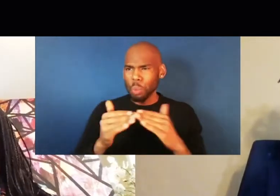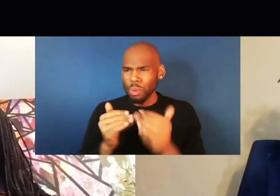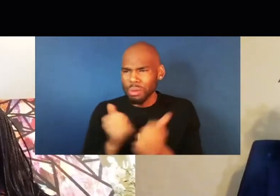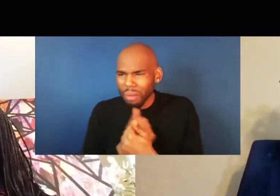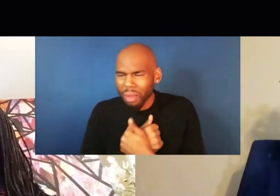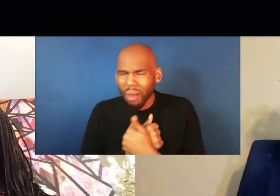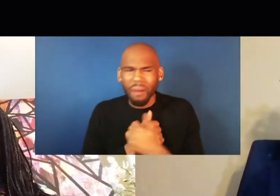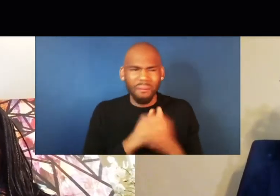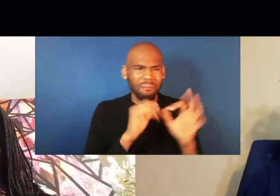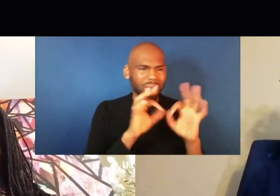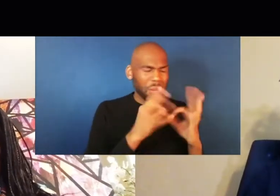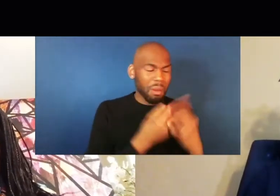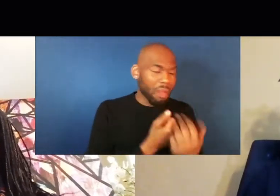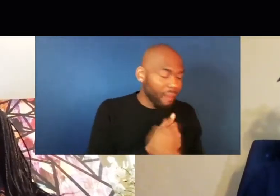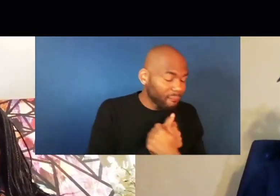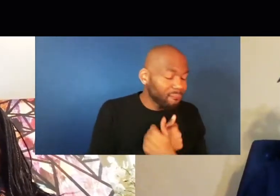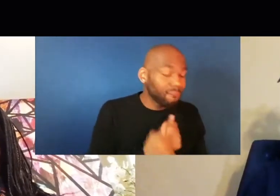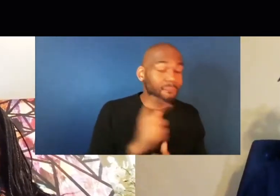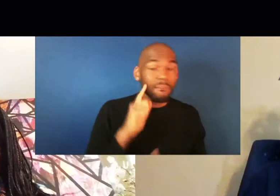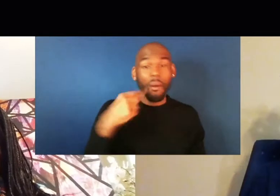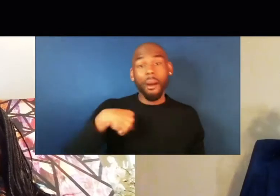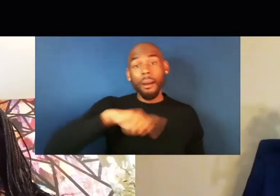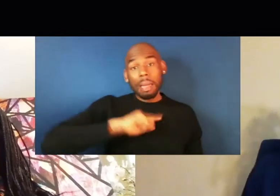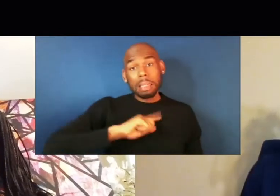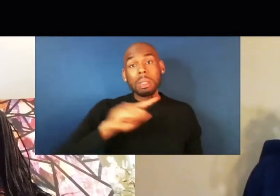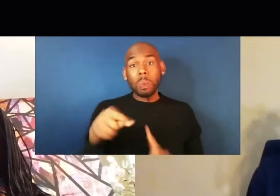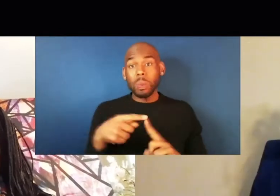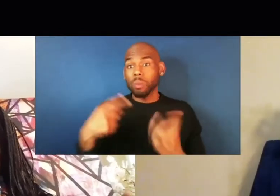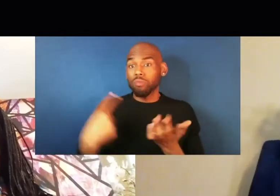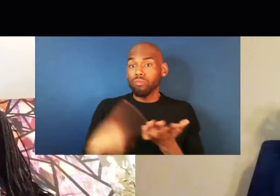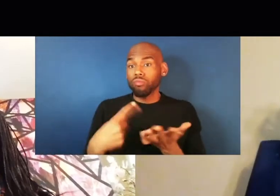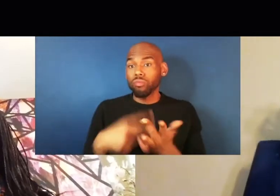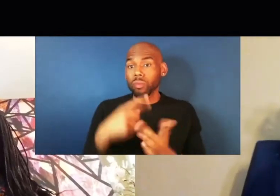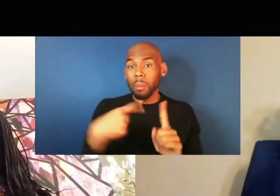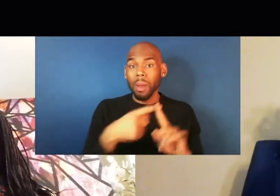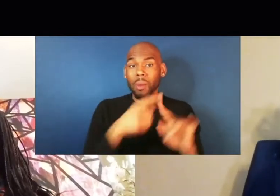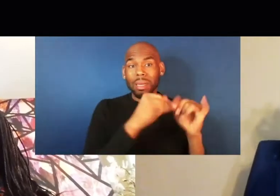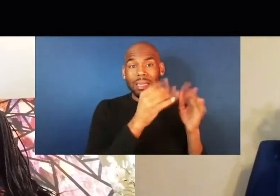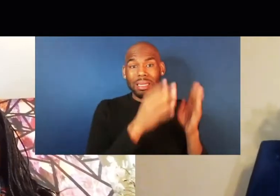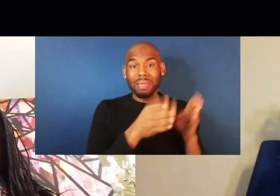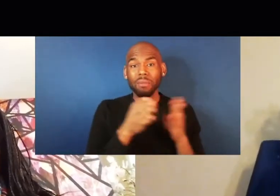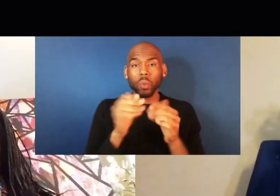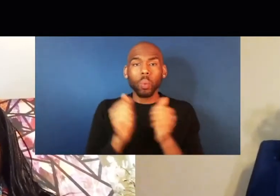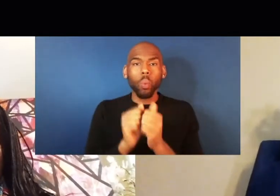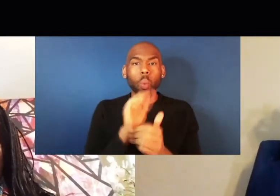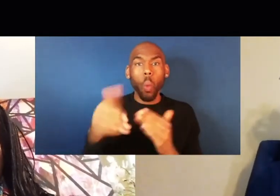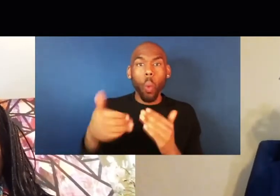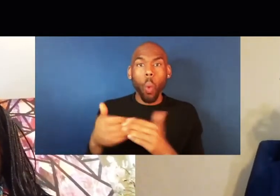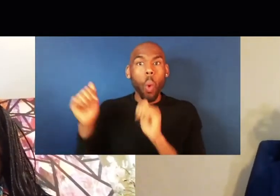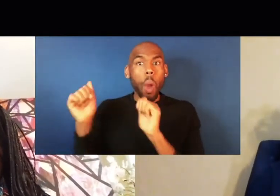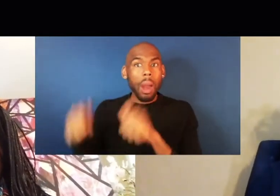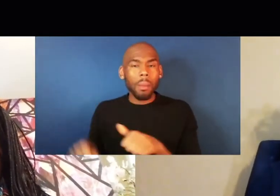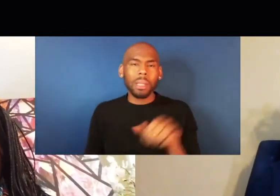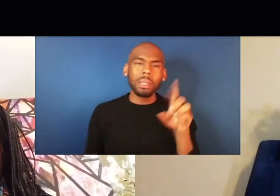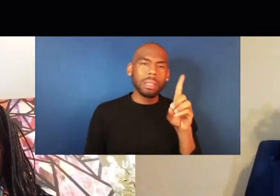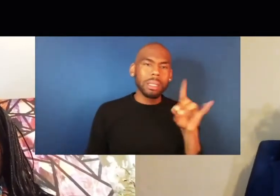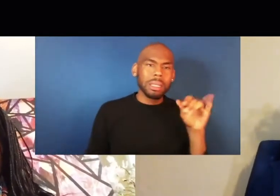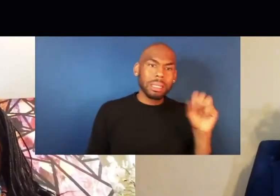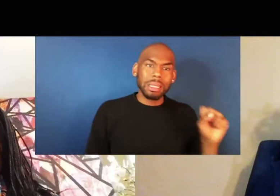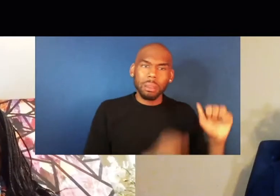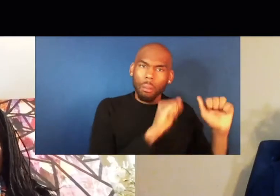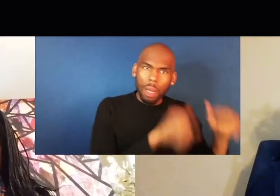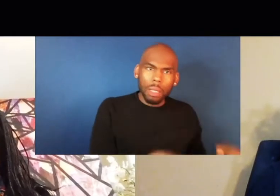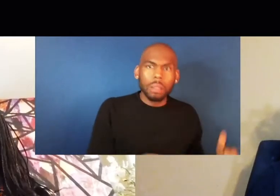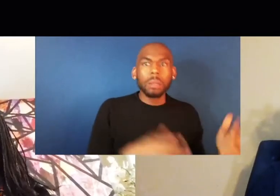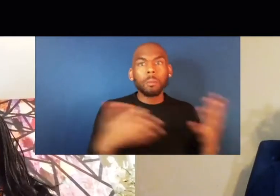community, loved his family. But I think for us, when we talk about individuals with all abilities, with disabilities,